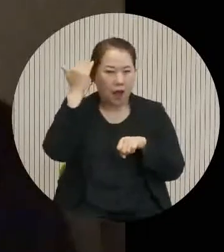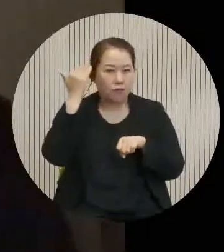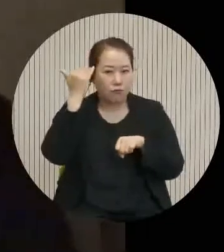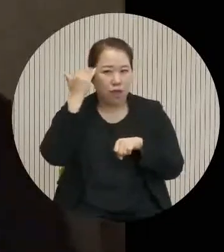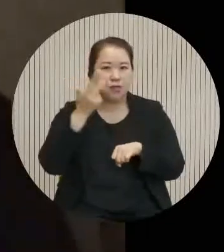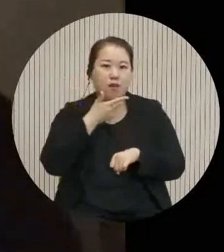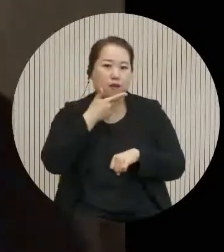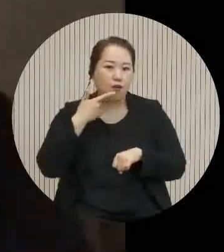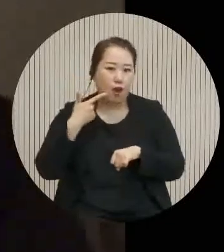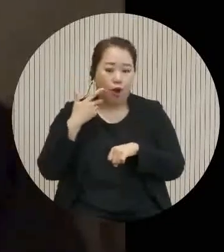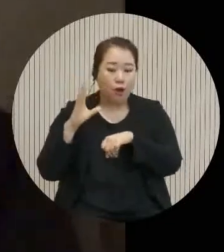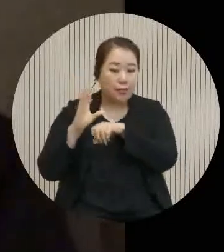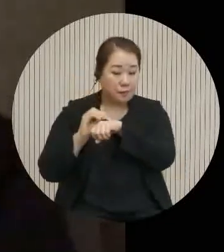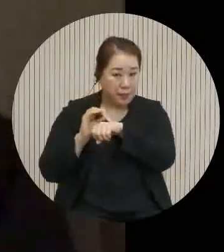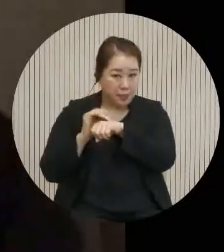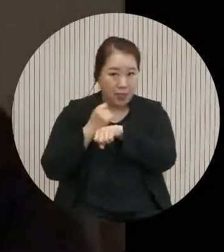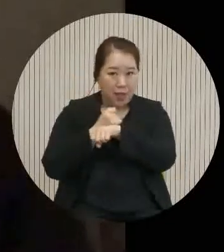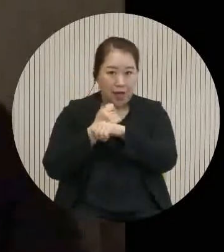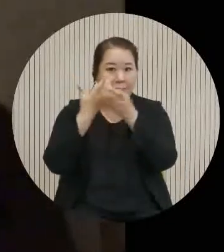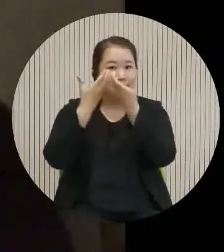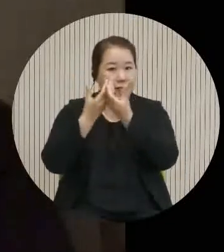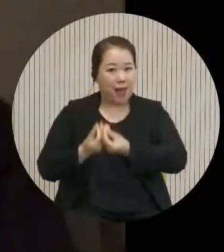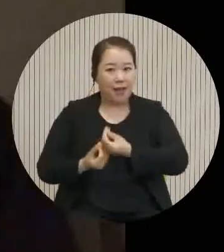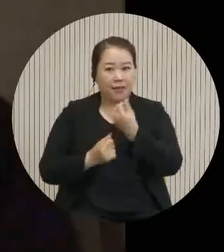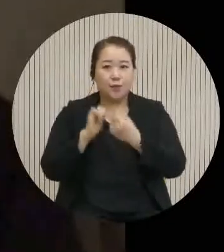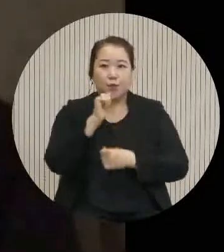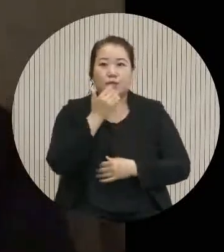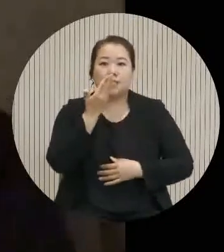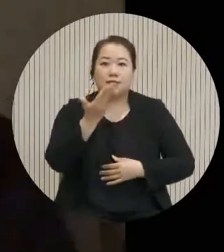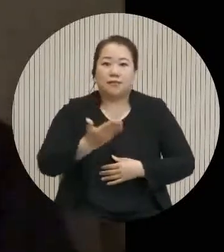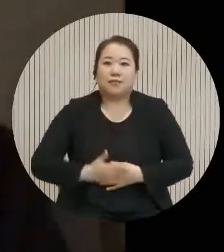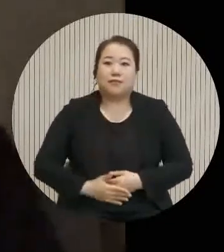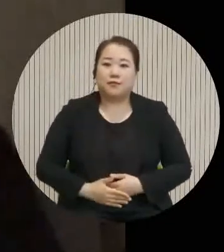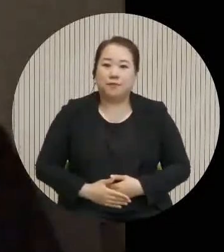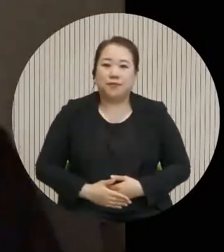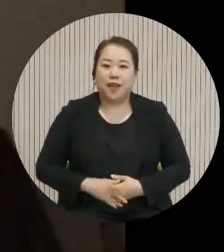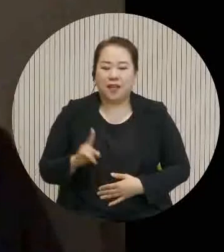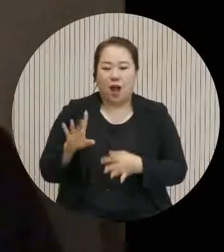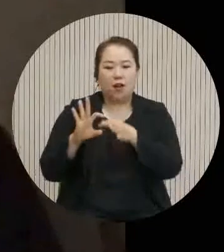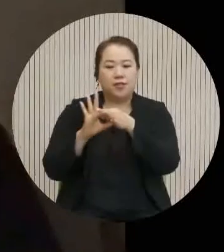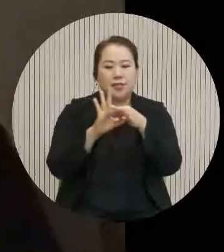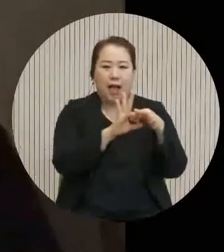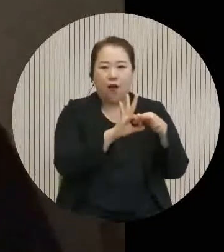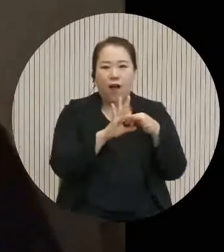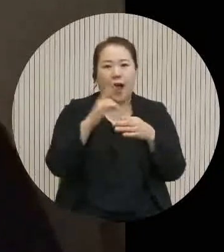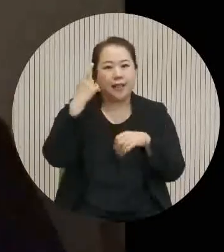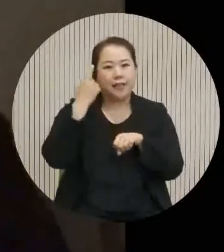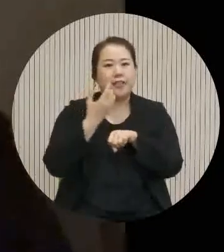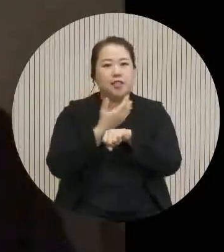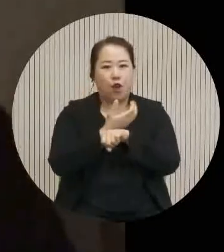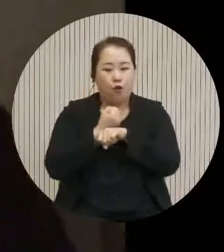we call correlational studies, and we'll see one experiment at the end. They all come to the same conclusion.